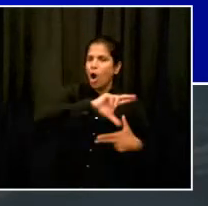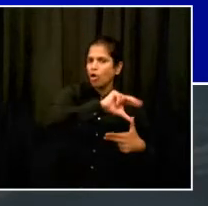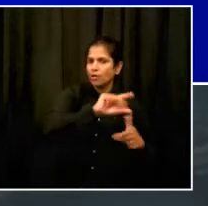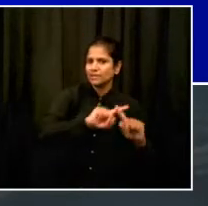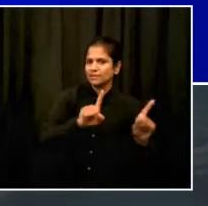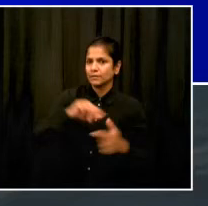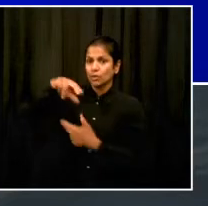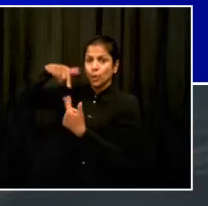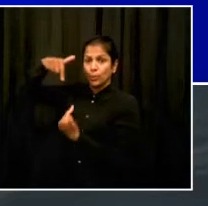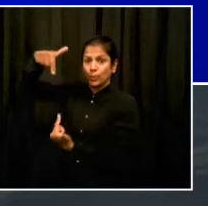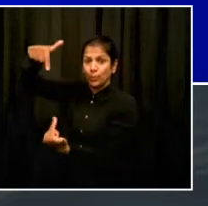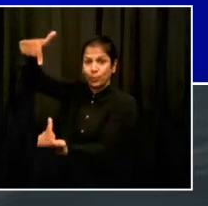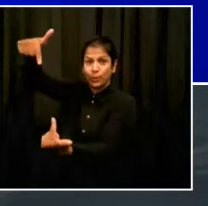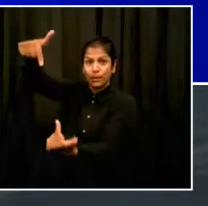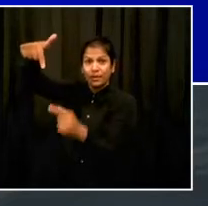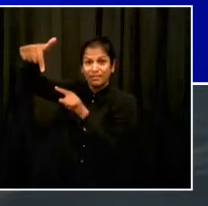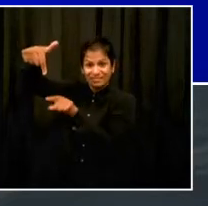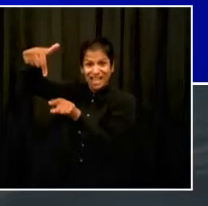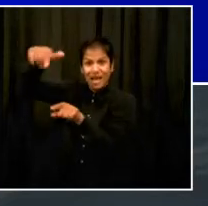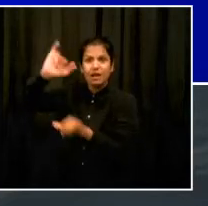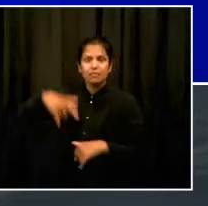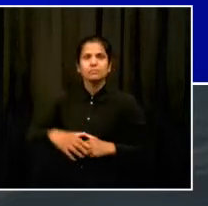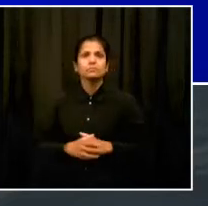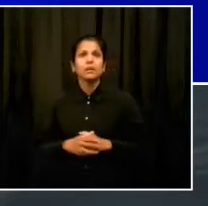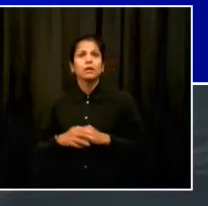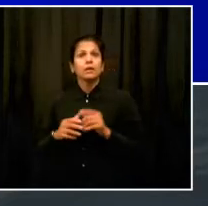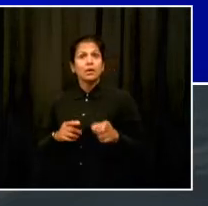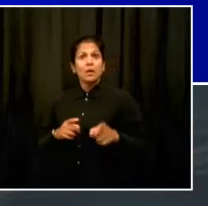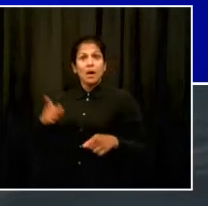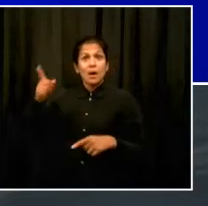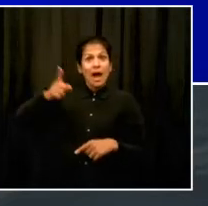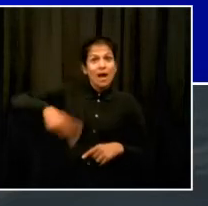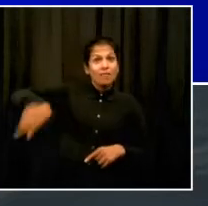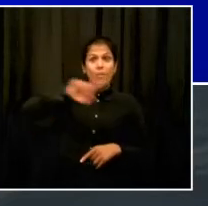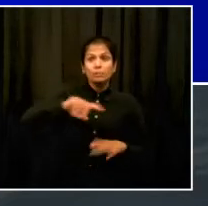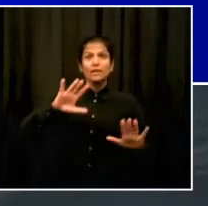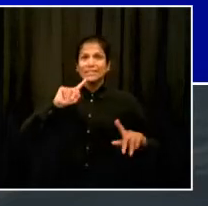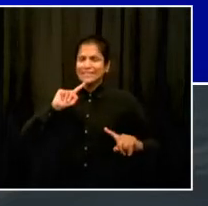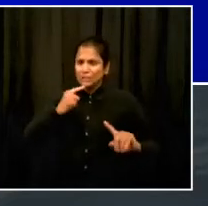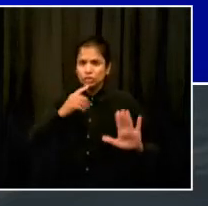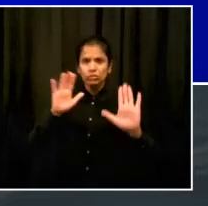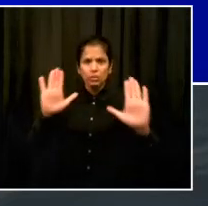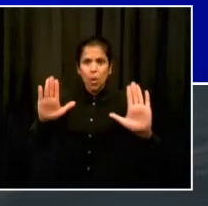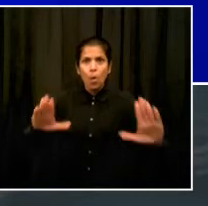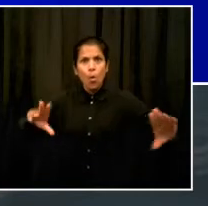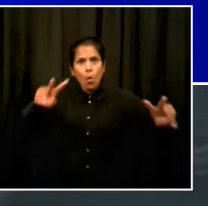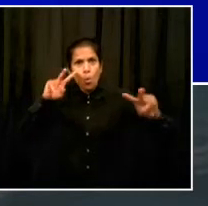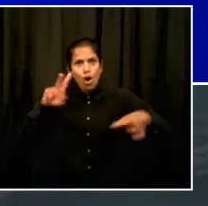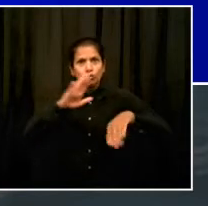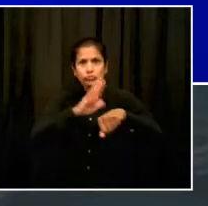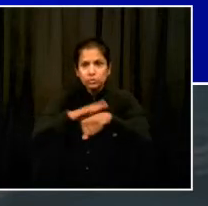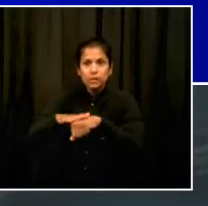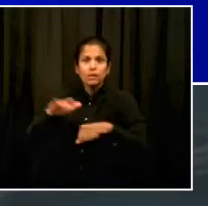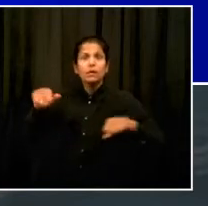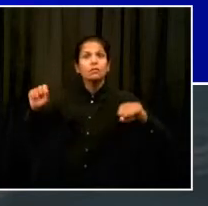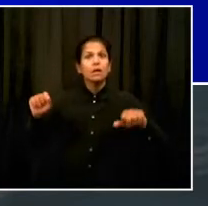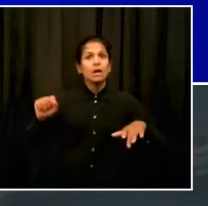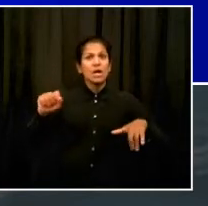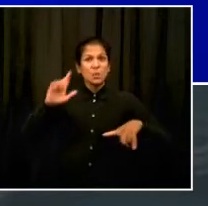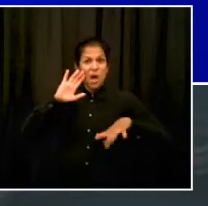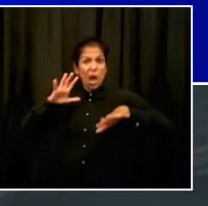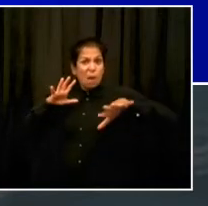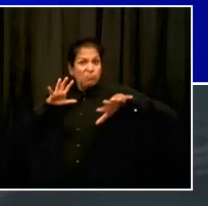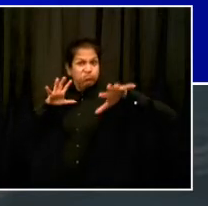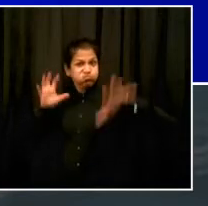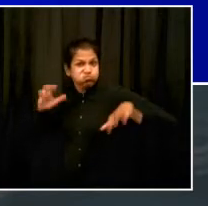flooding potential, the winds, even again, potential tornado, that's a lot. Don't go outside if you don't need to during the